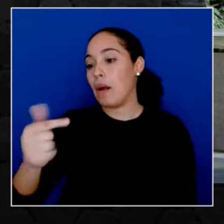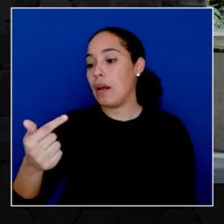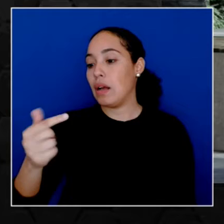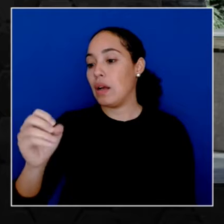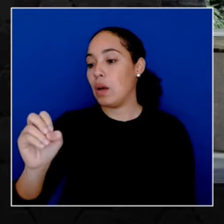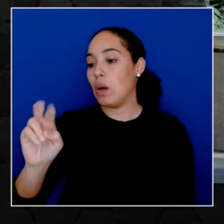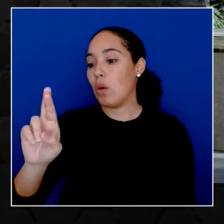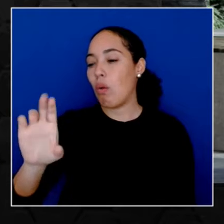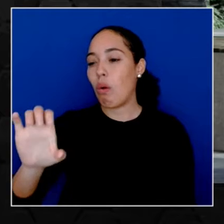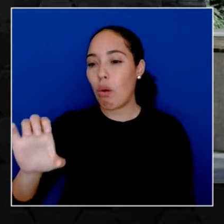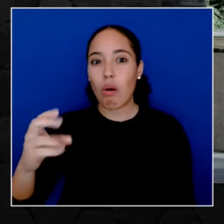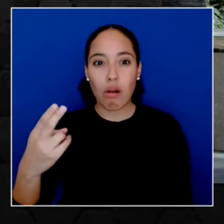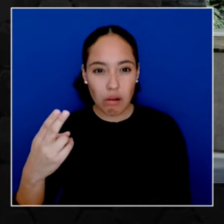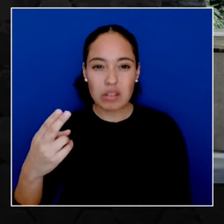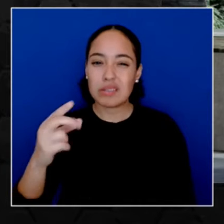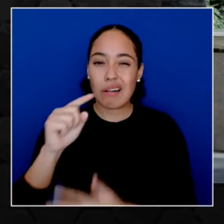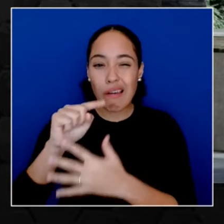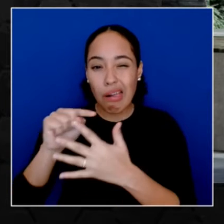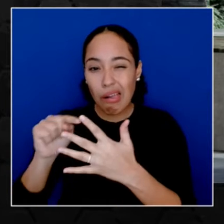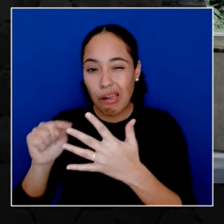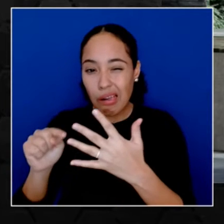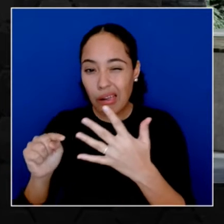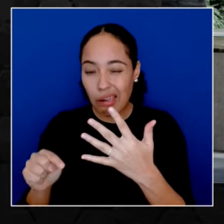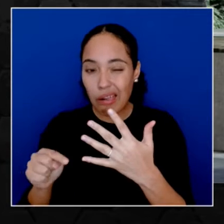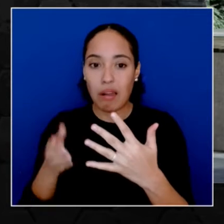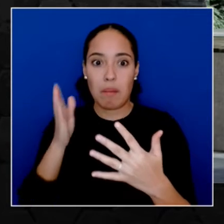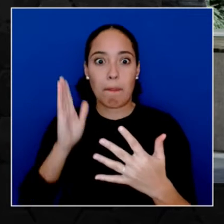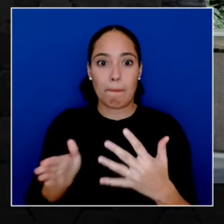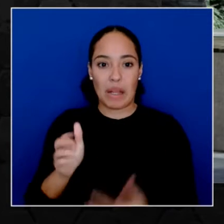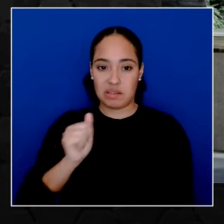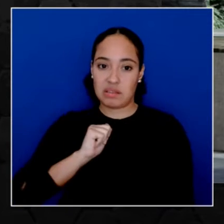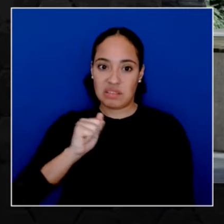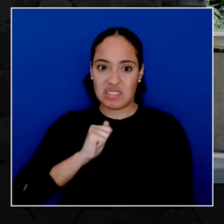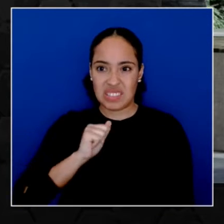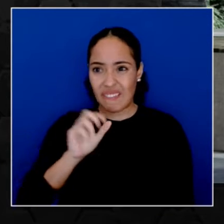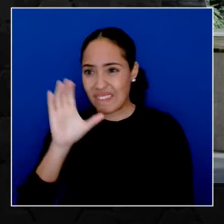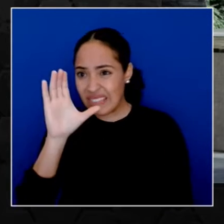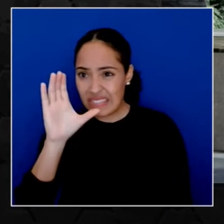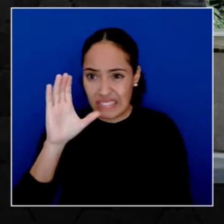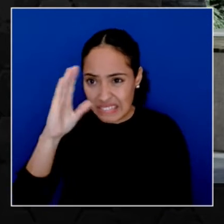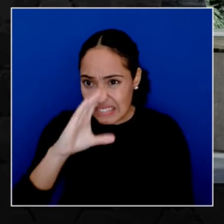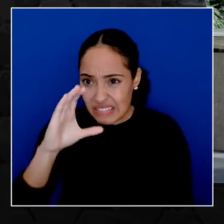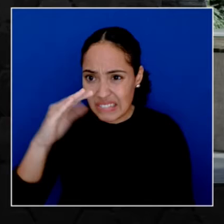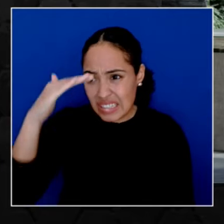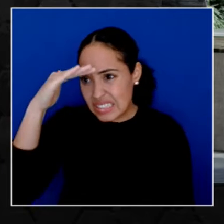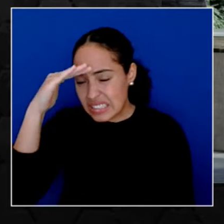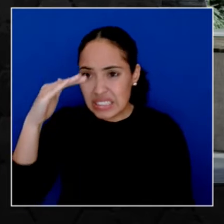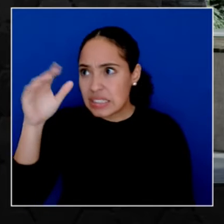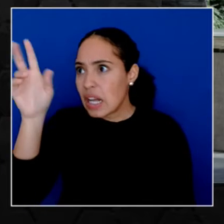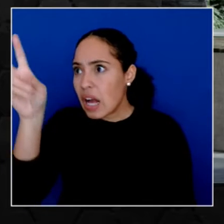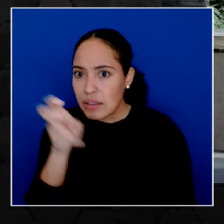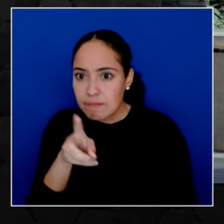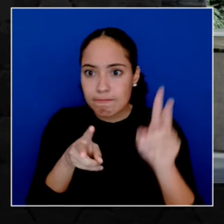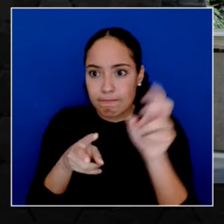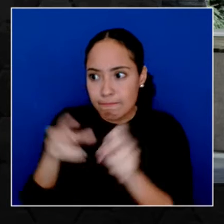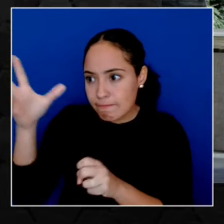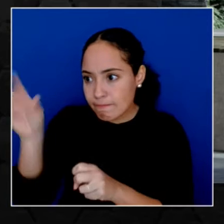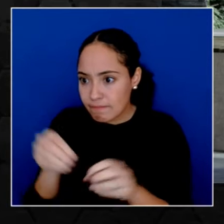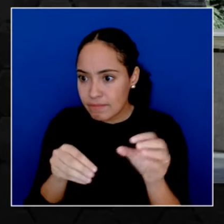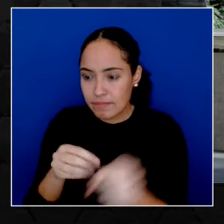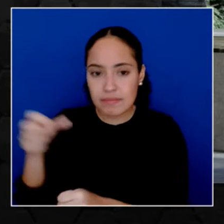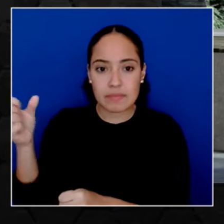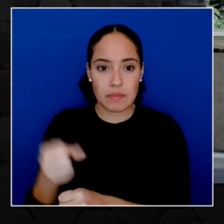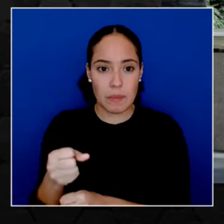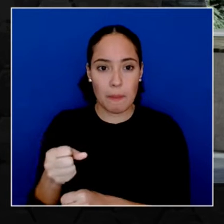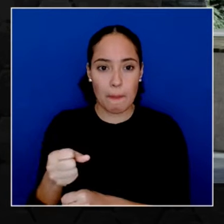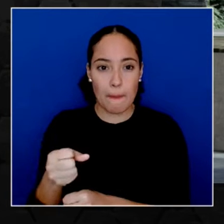was kind of complicated and not that easy. But with Microsoft Learn, you have runnable notebooks. So you can just run then and there. You don't have to download